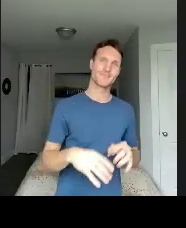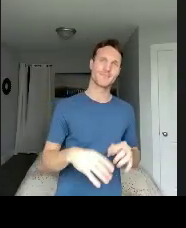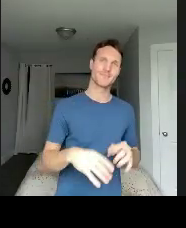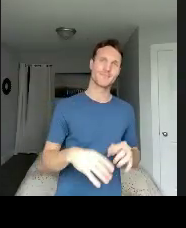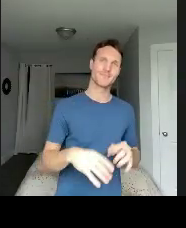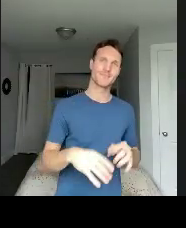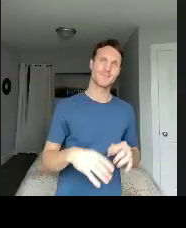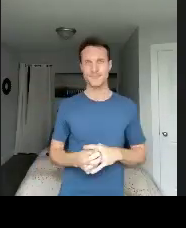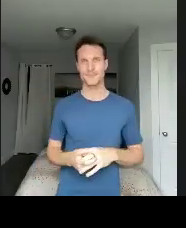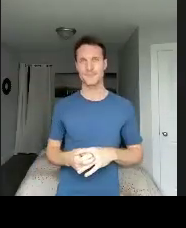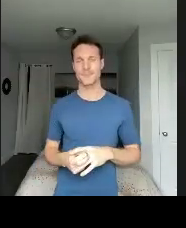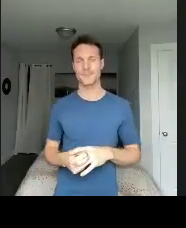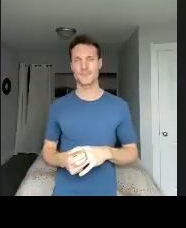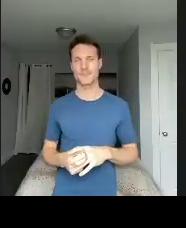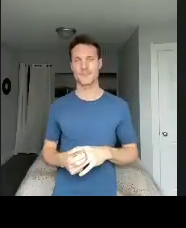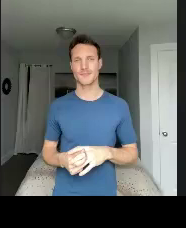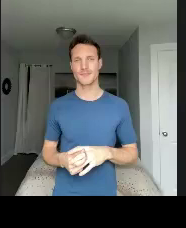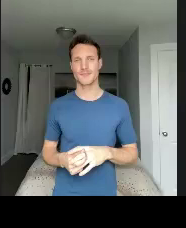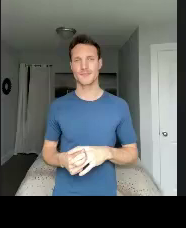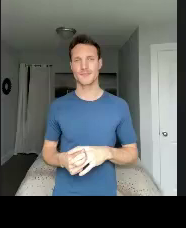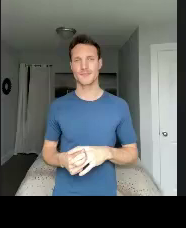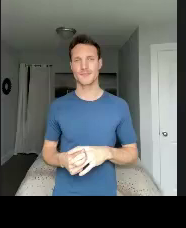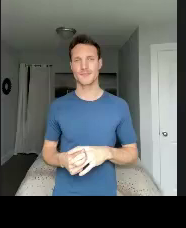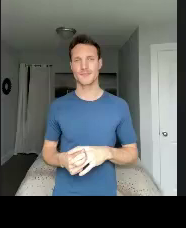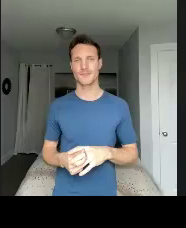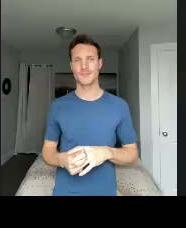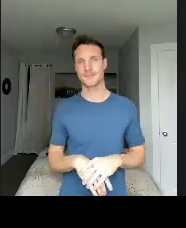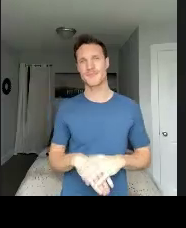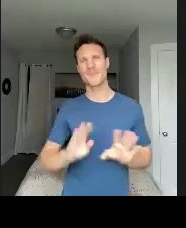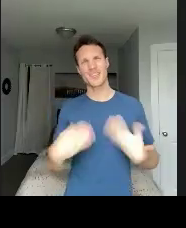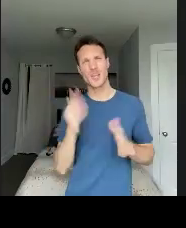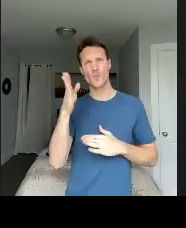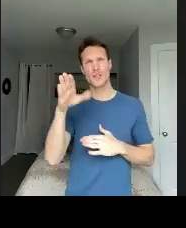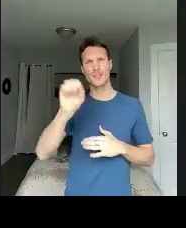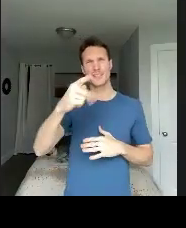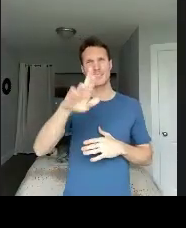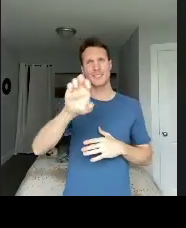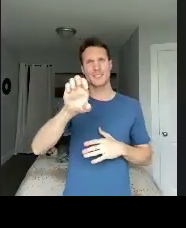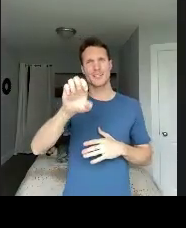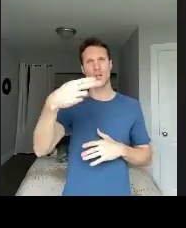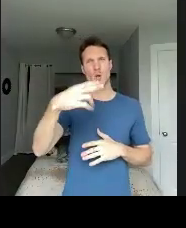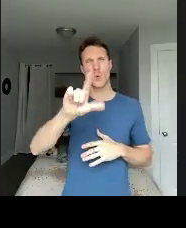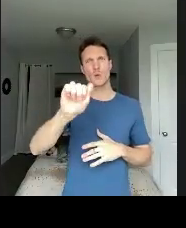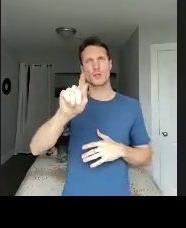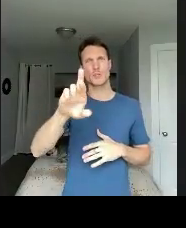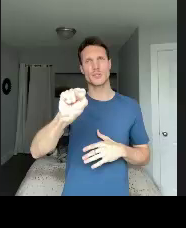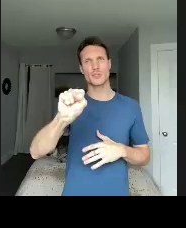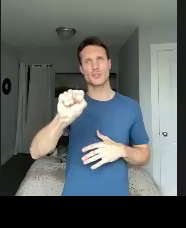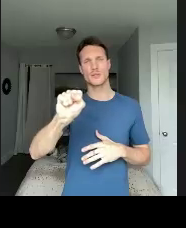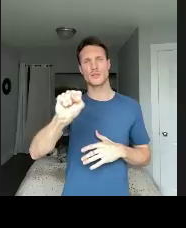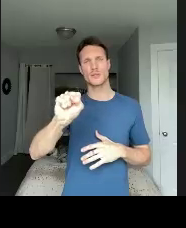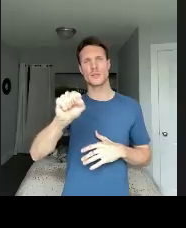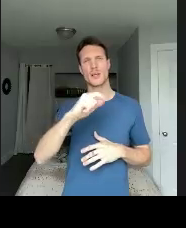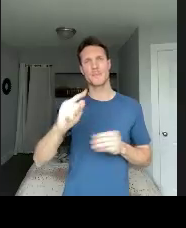Next question, how were the stakeholders selected for the group Seth mentioned about PCSP and rights